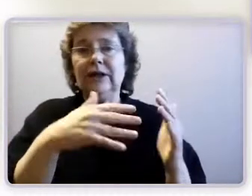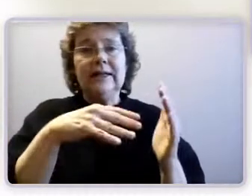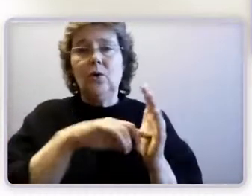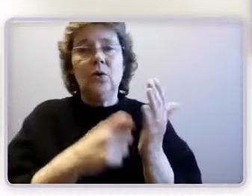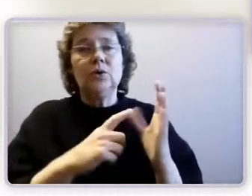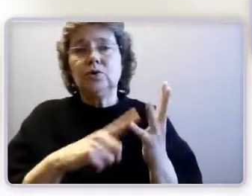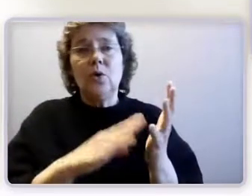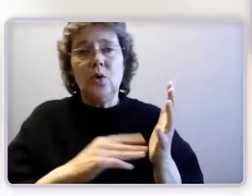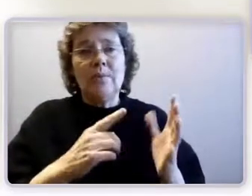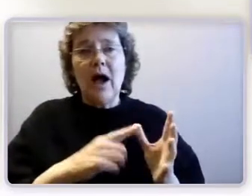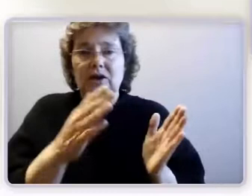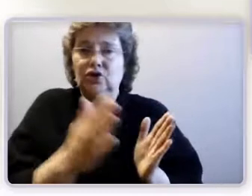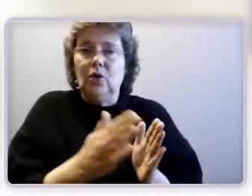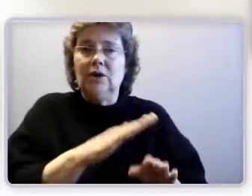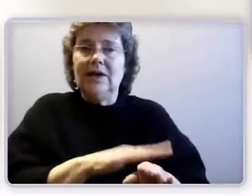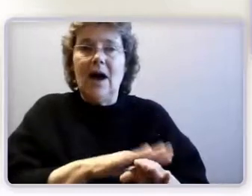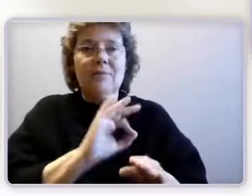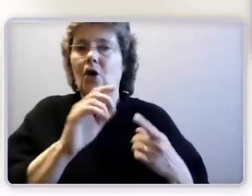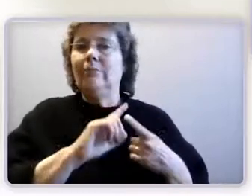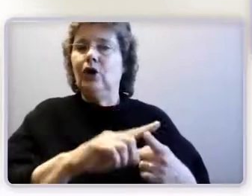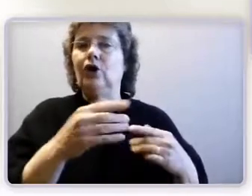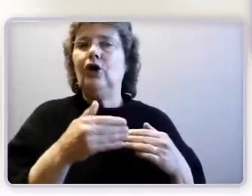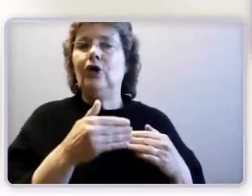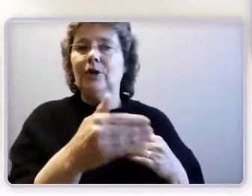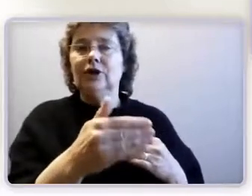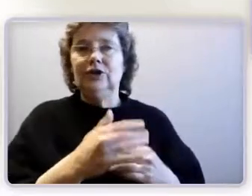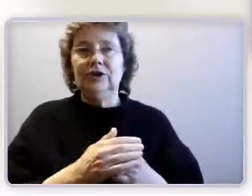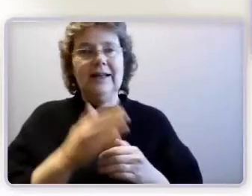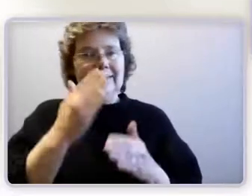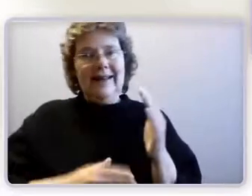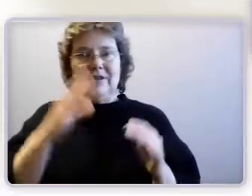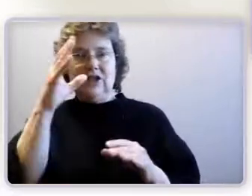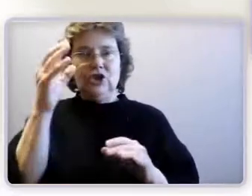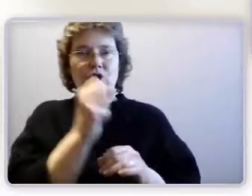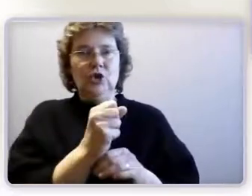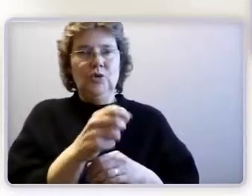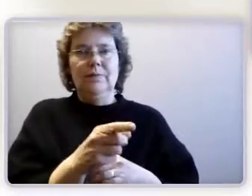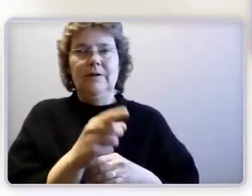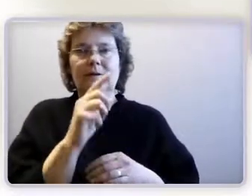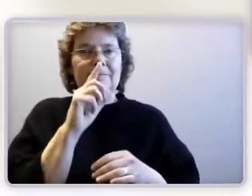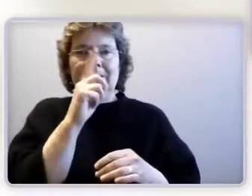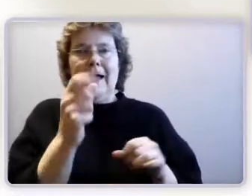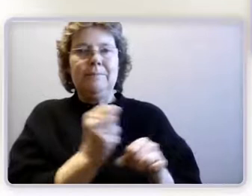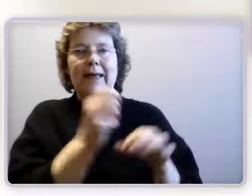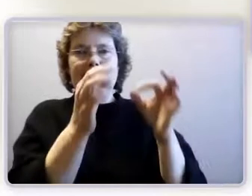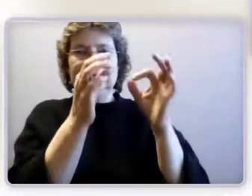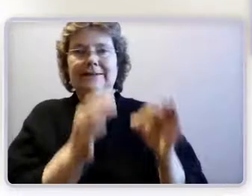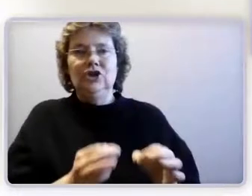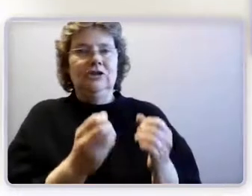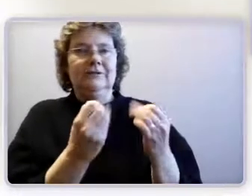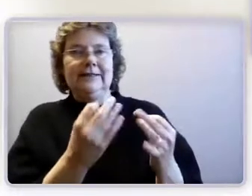It shouldn't be assumed that a person doesn't have decision-making capacity because they simply make what others might believe to